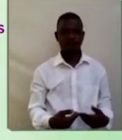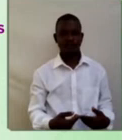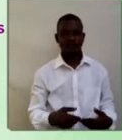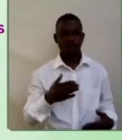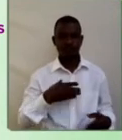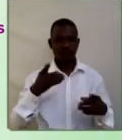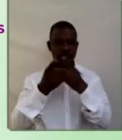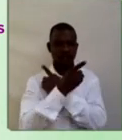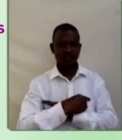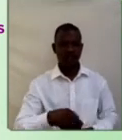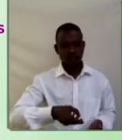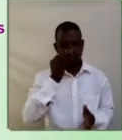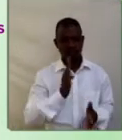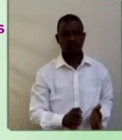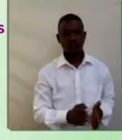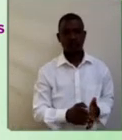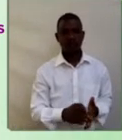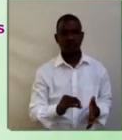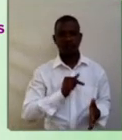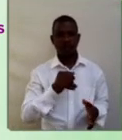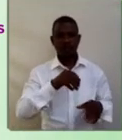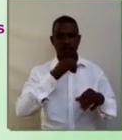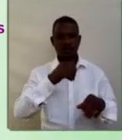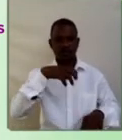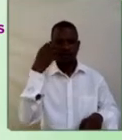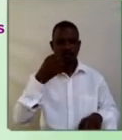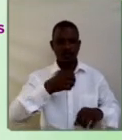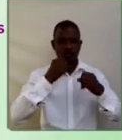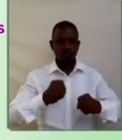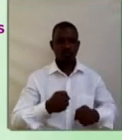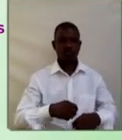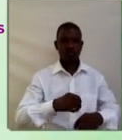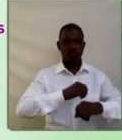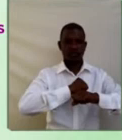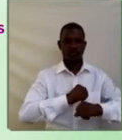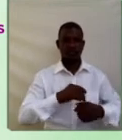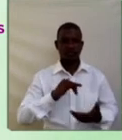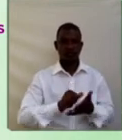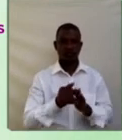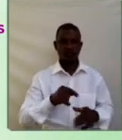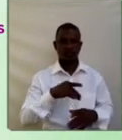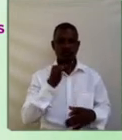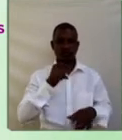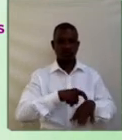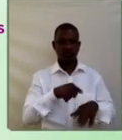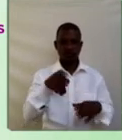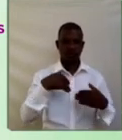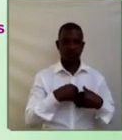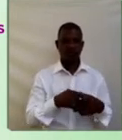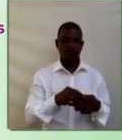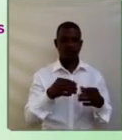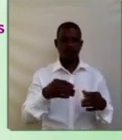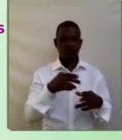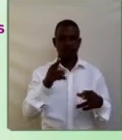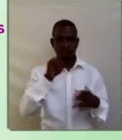My dear students, I'm strongly confident that the time you have spent with me is not a